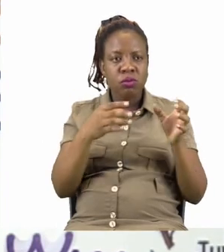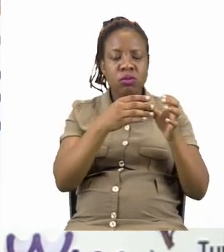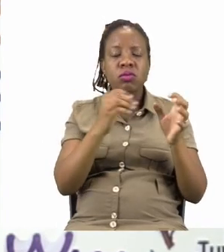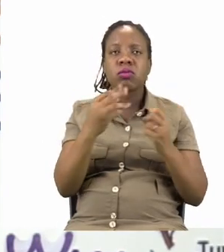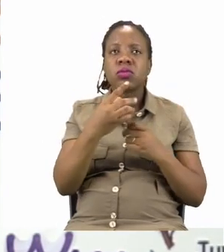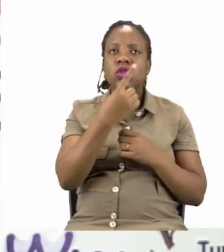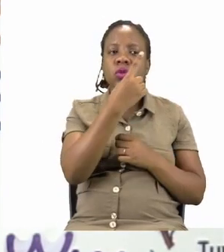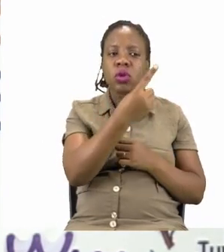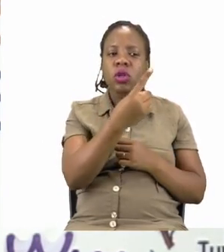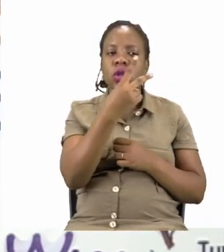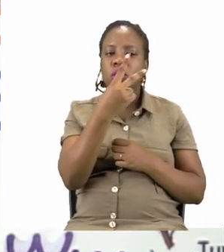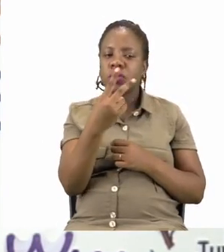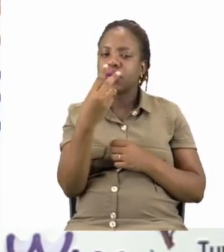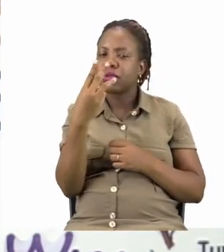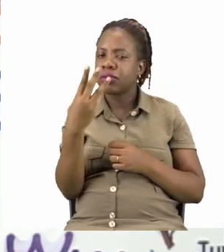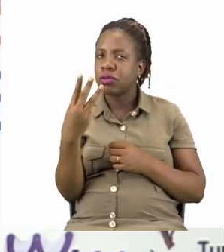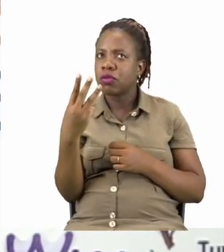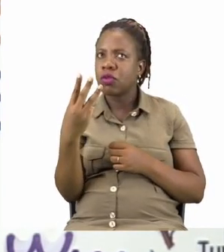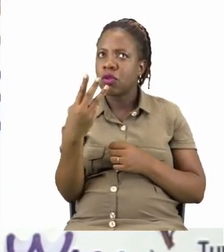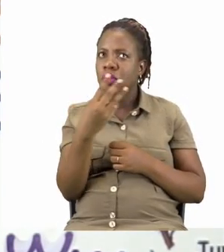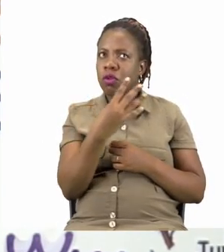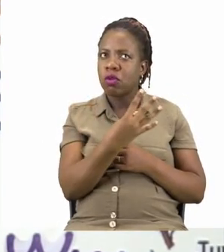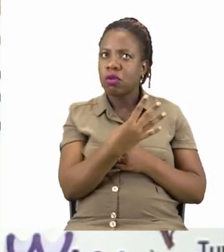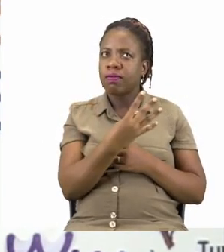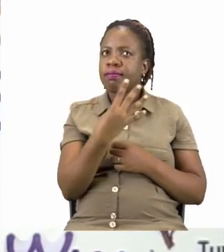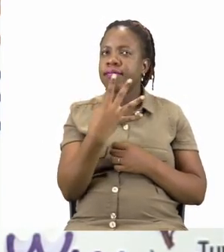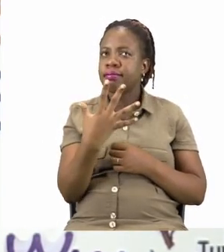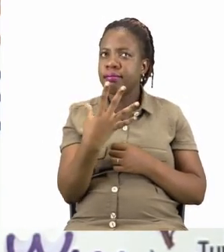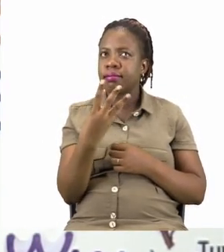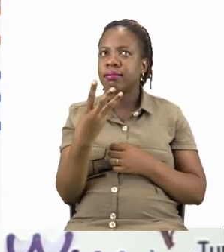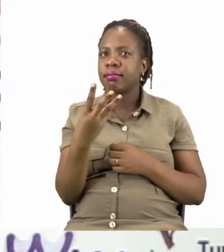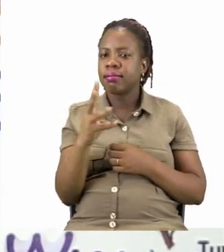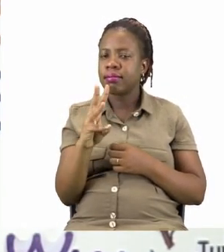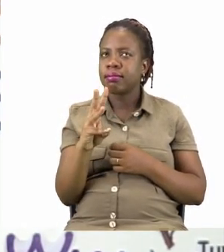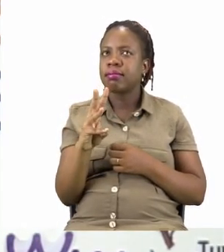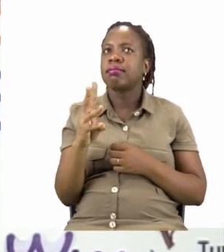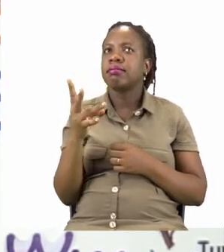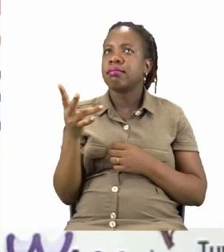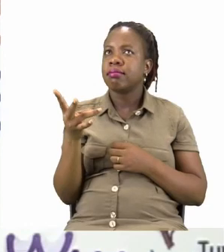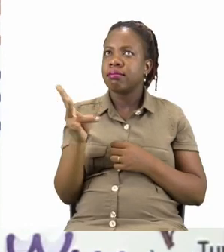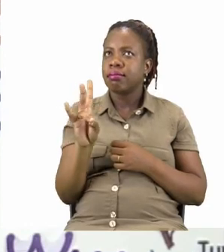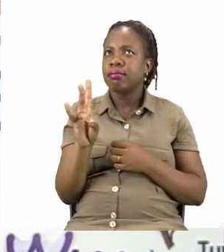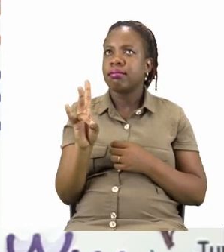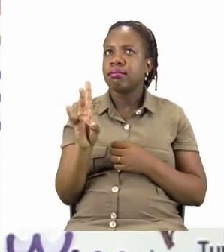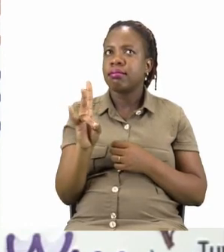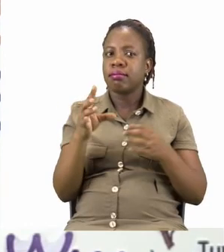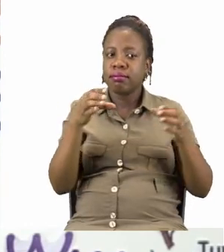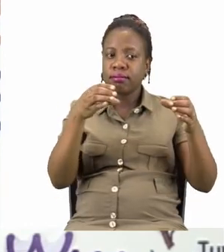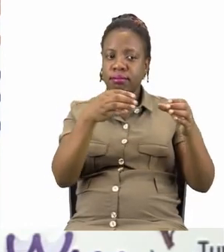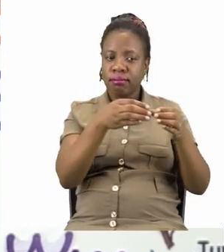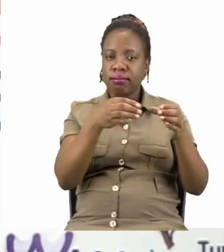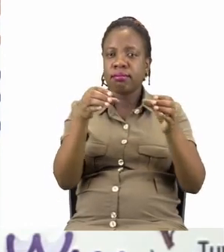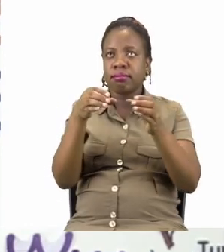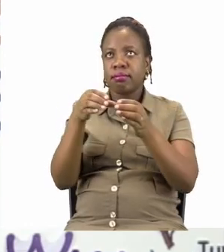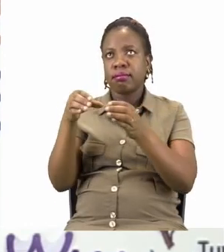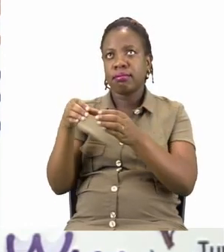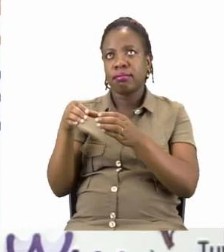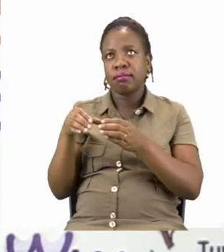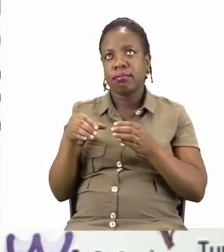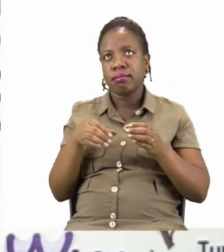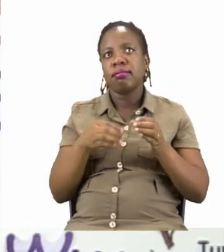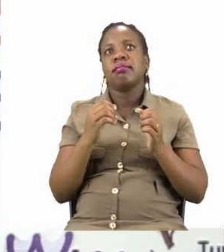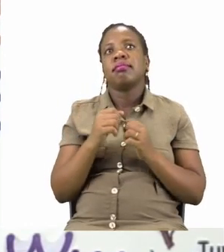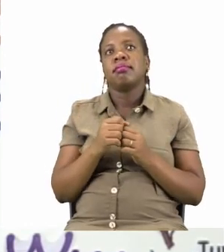2, 3, 4, 5, 6, 7 groups. And how